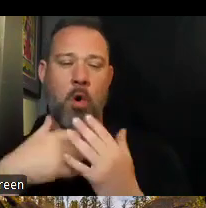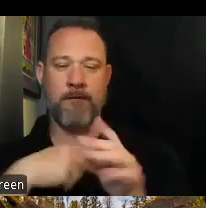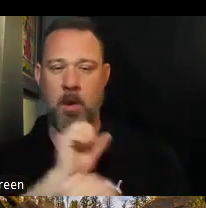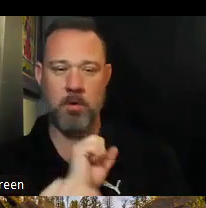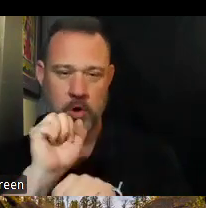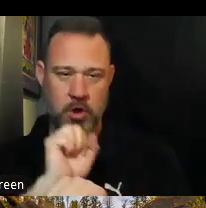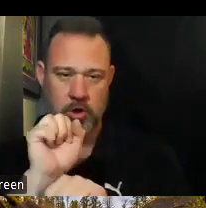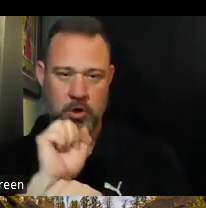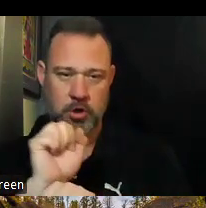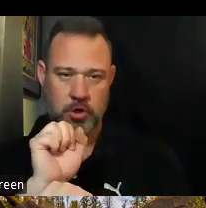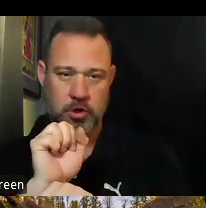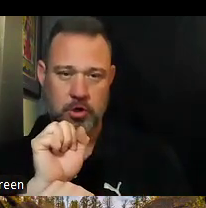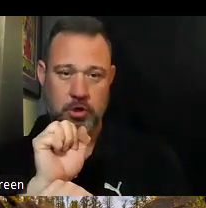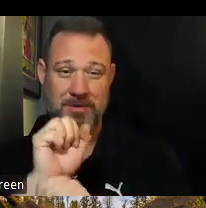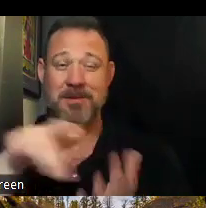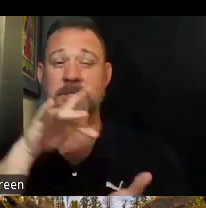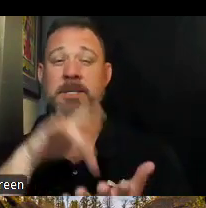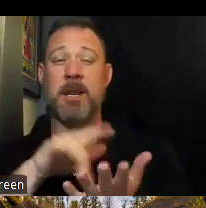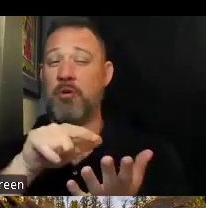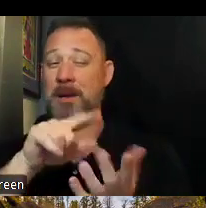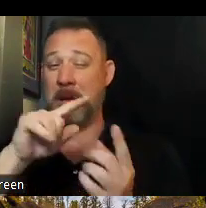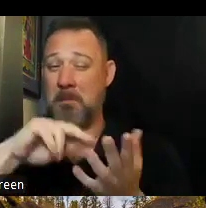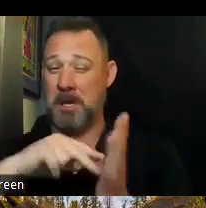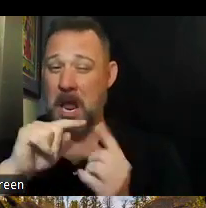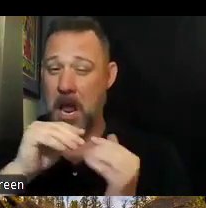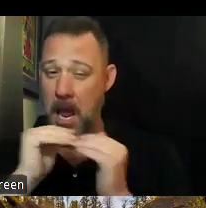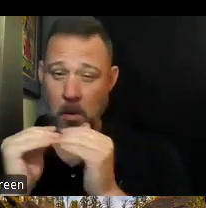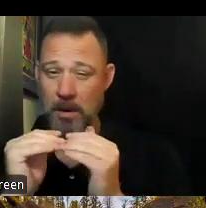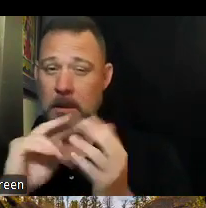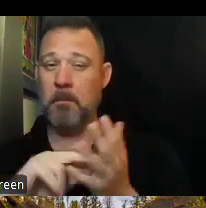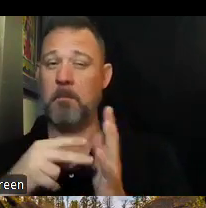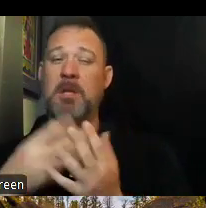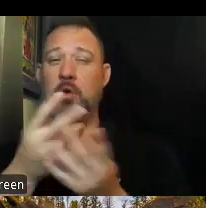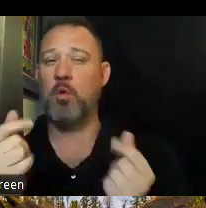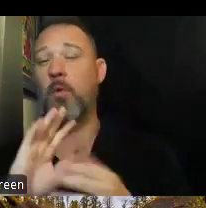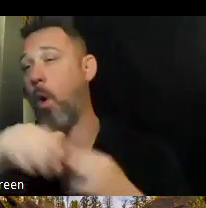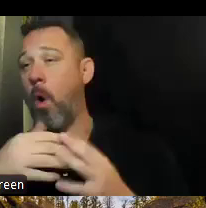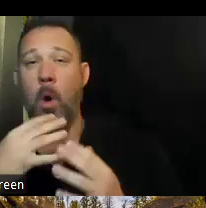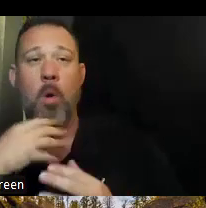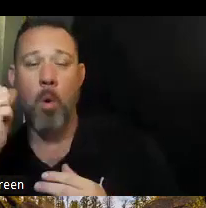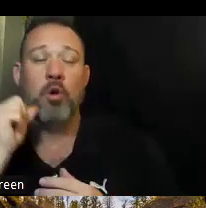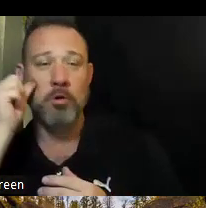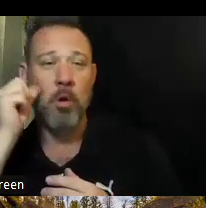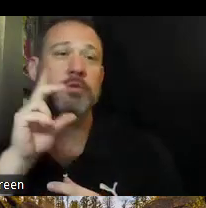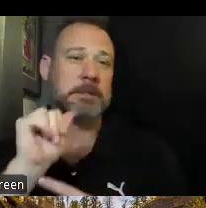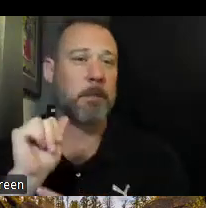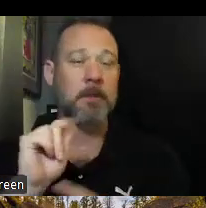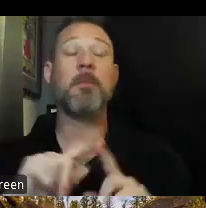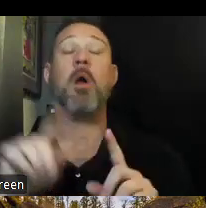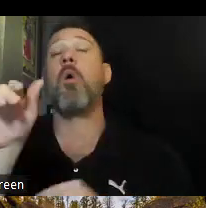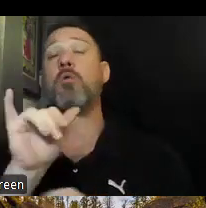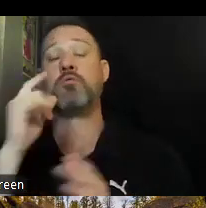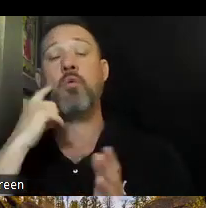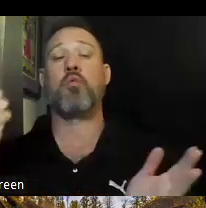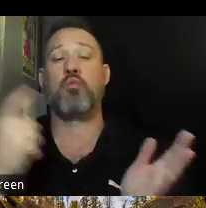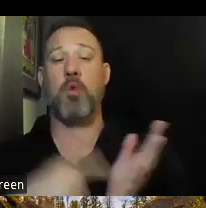3. Centering around equity does not just mean creating equitable solutions for all older adults and adults living with disabilities, but also recognizing